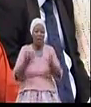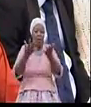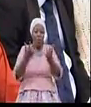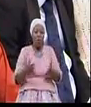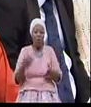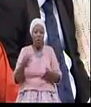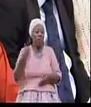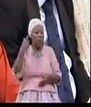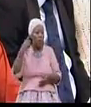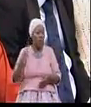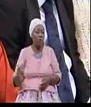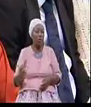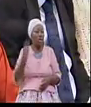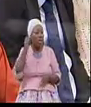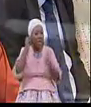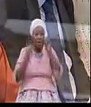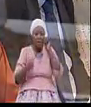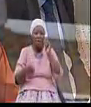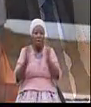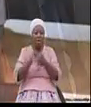was